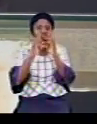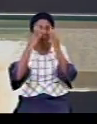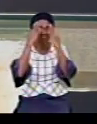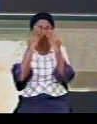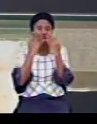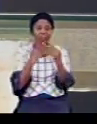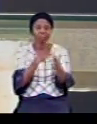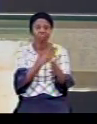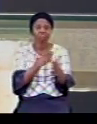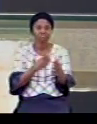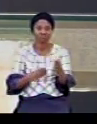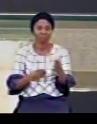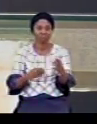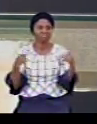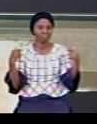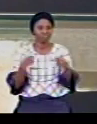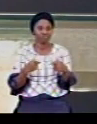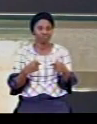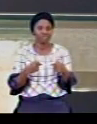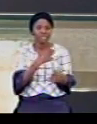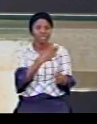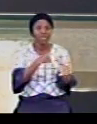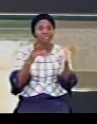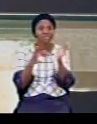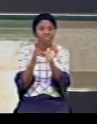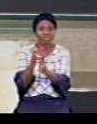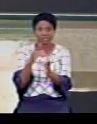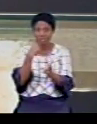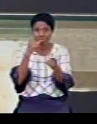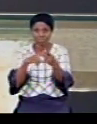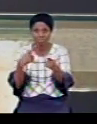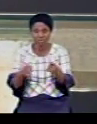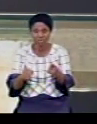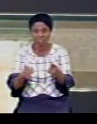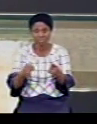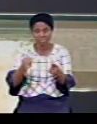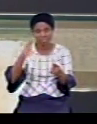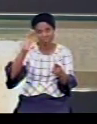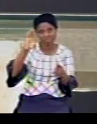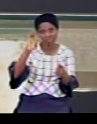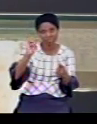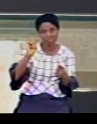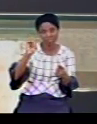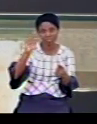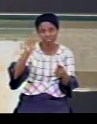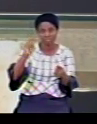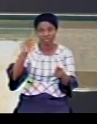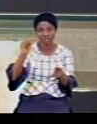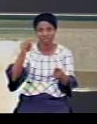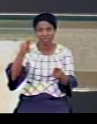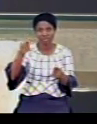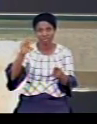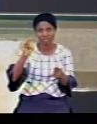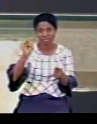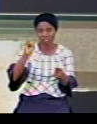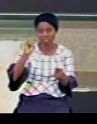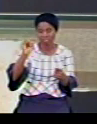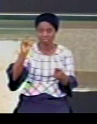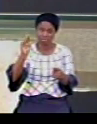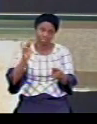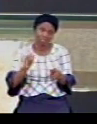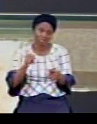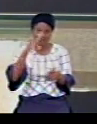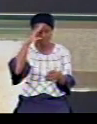And Jesus said unto the centurion, remember what the centurion had